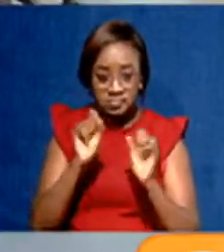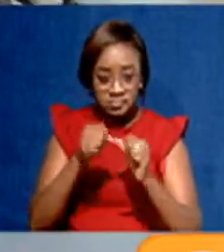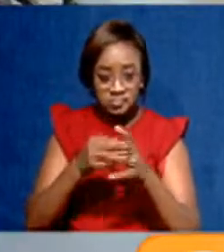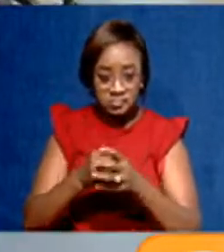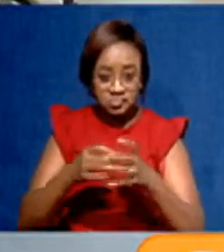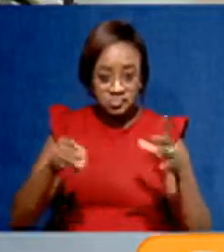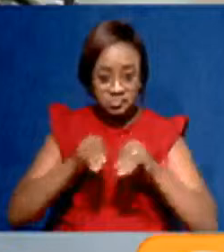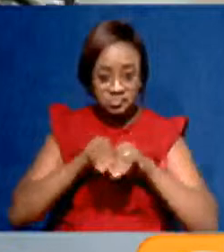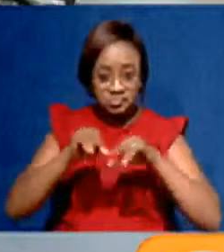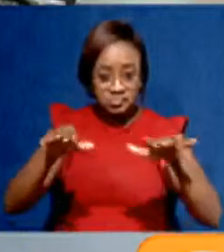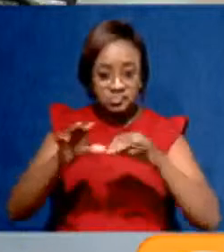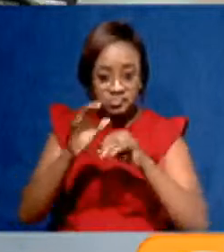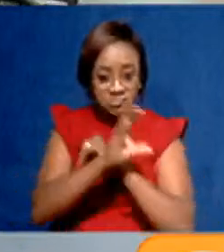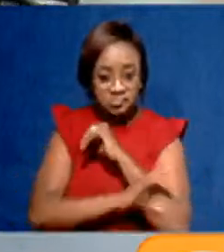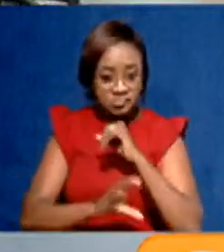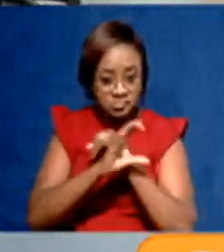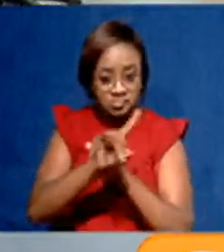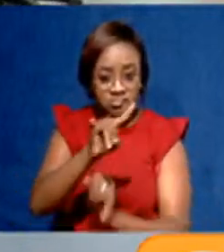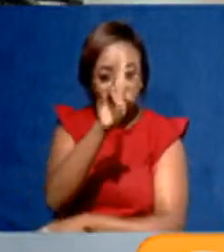countrywide?